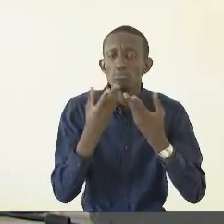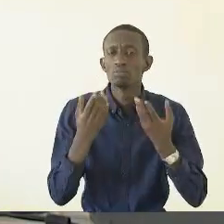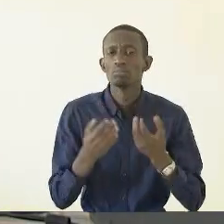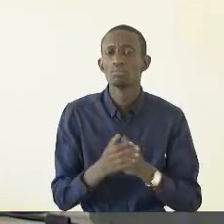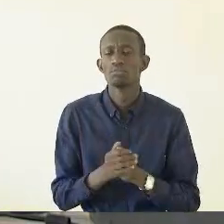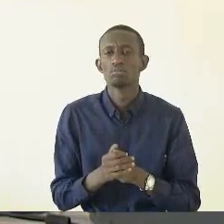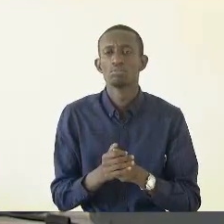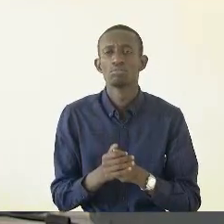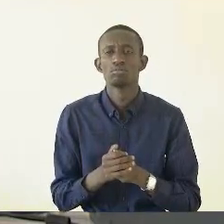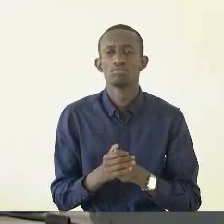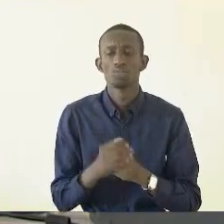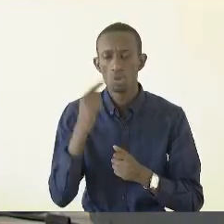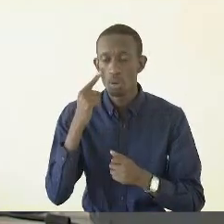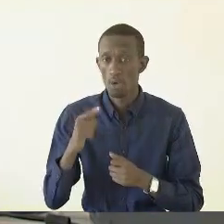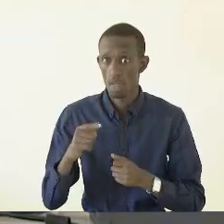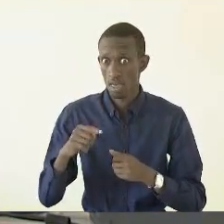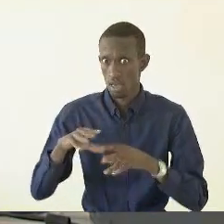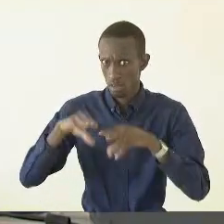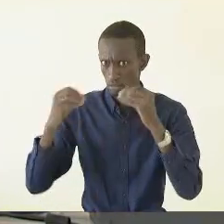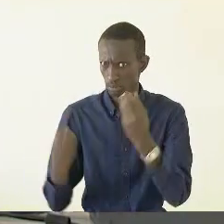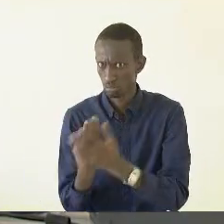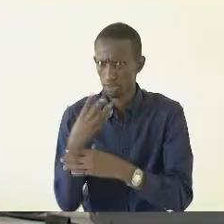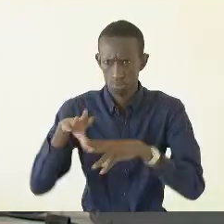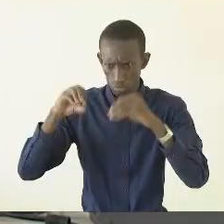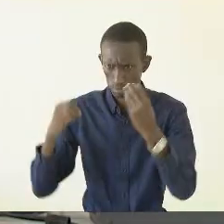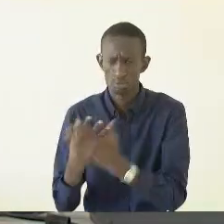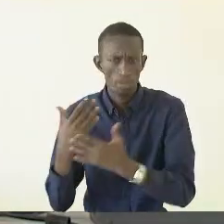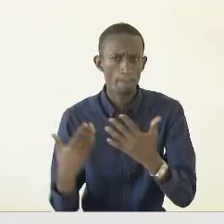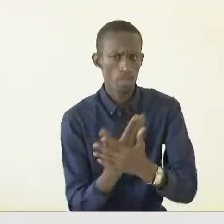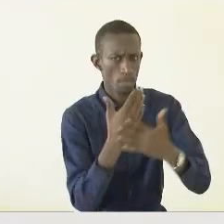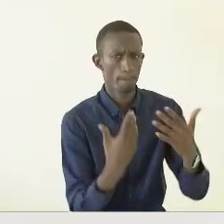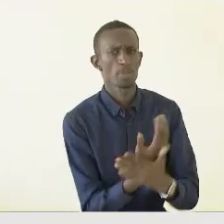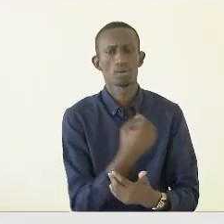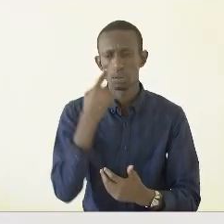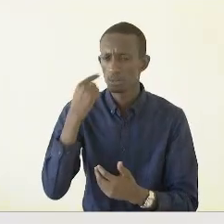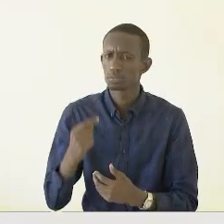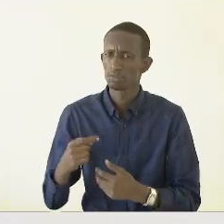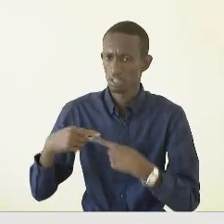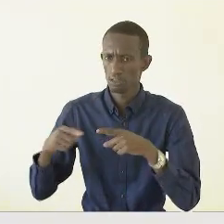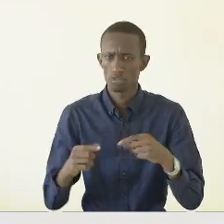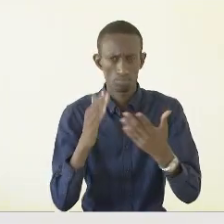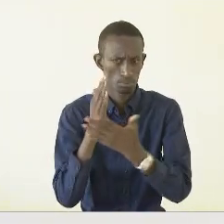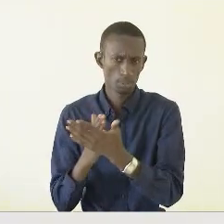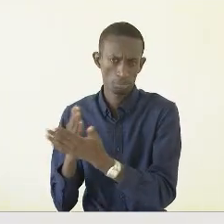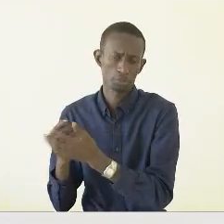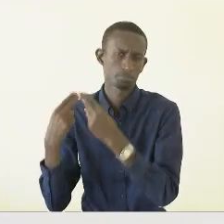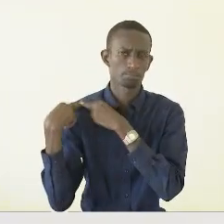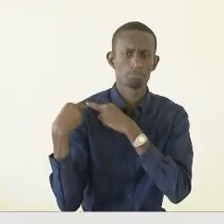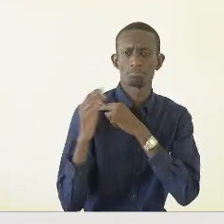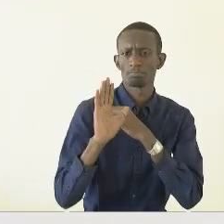new plants. Now, let us talk about different parts and their